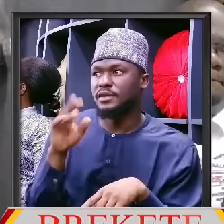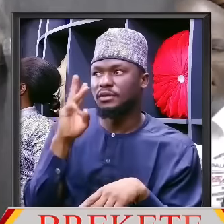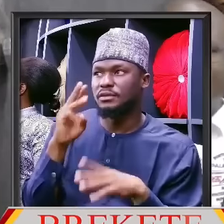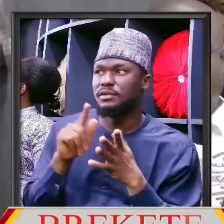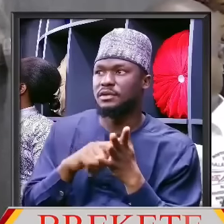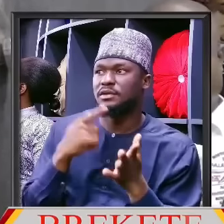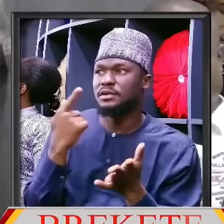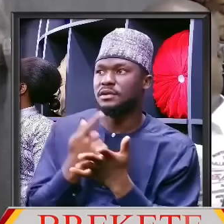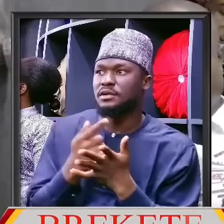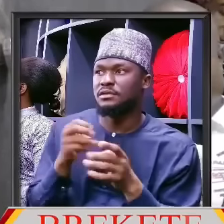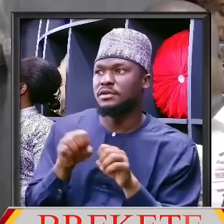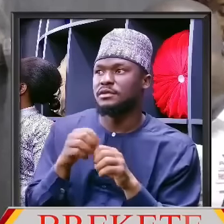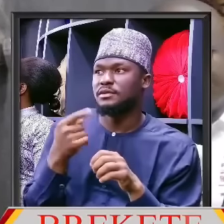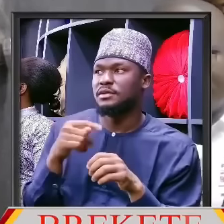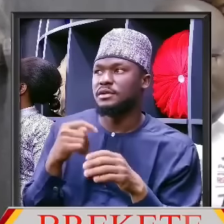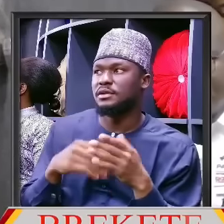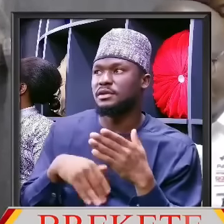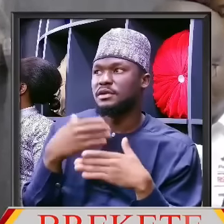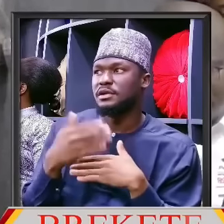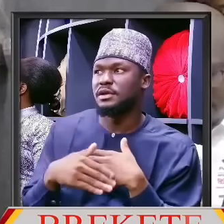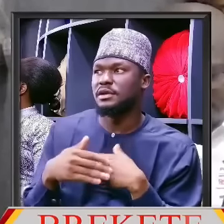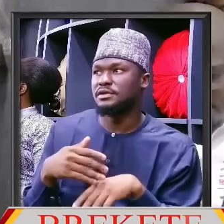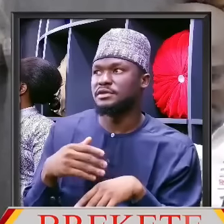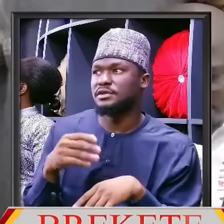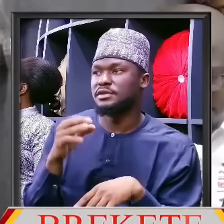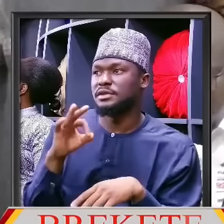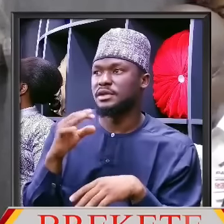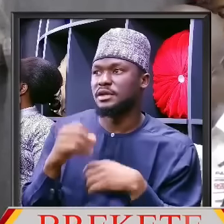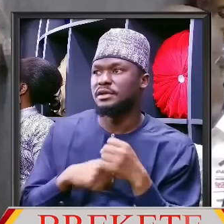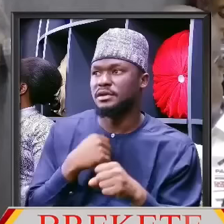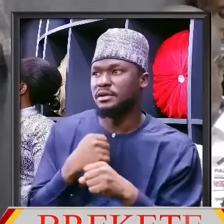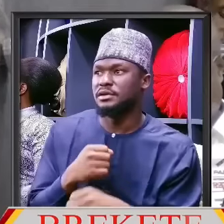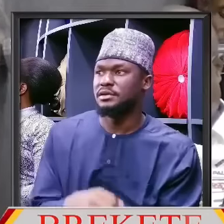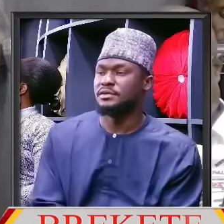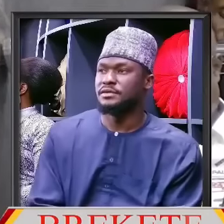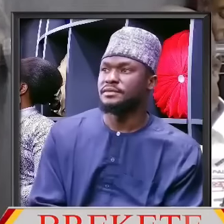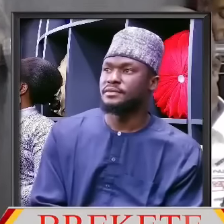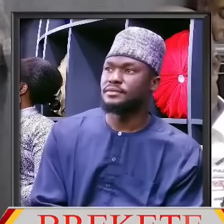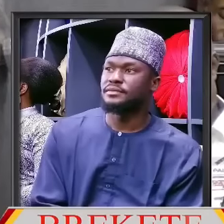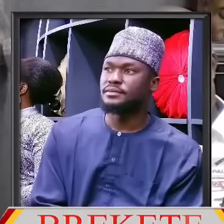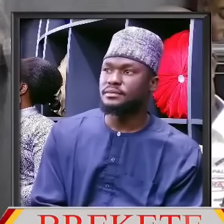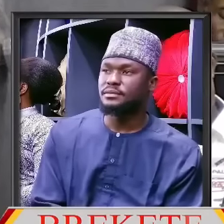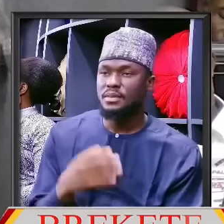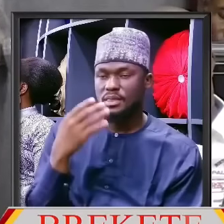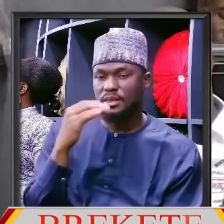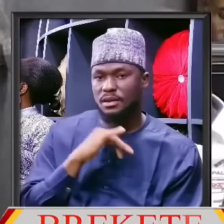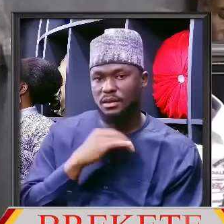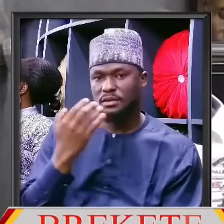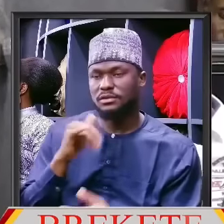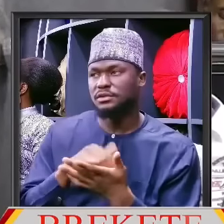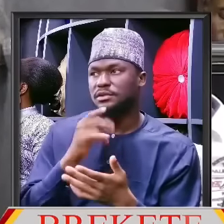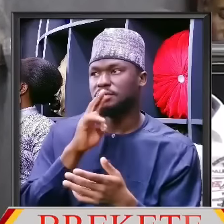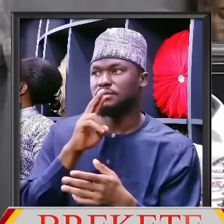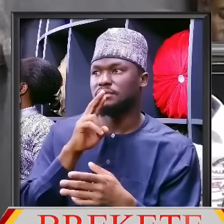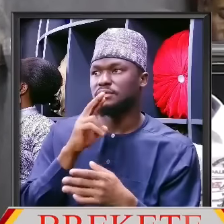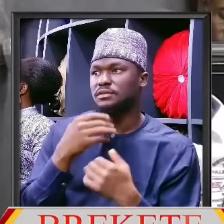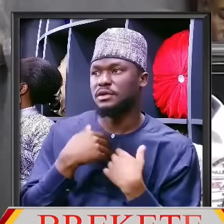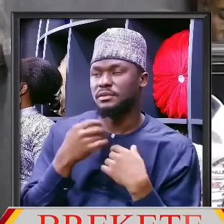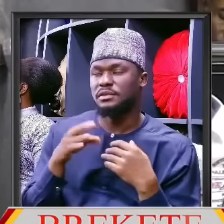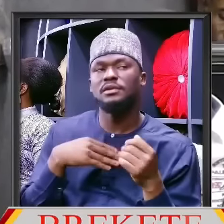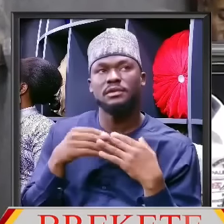go graduate even in the next nine, even after 9 years. I know say you day you get